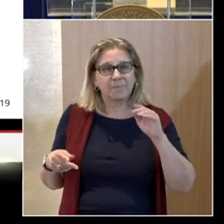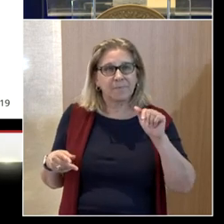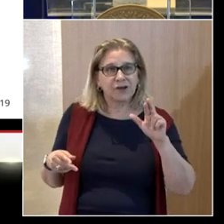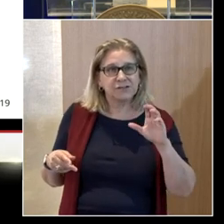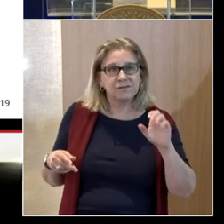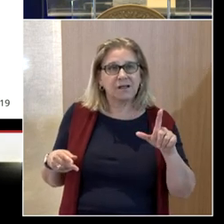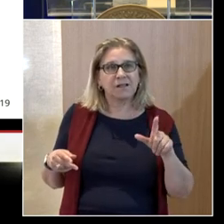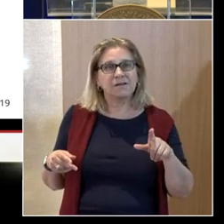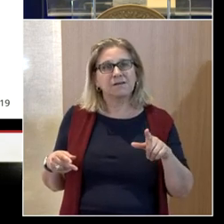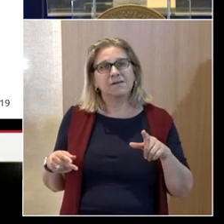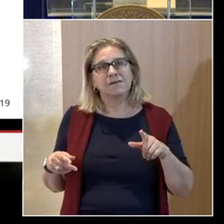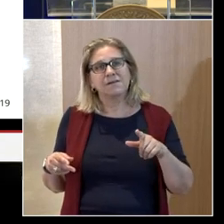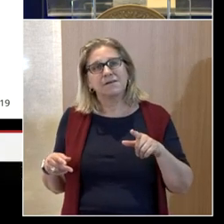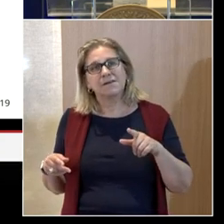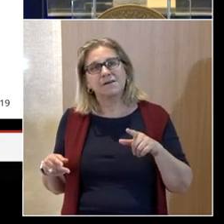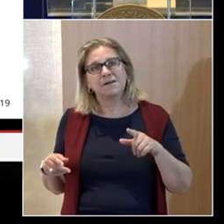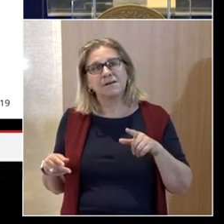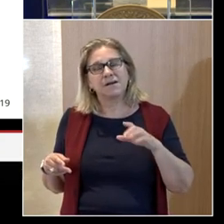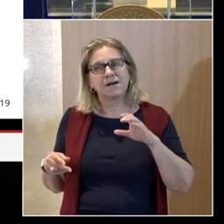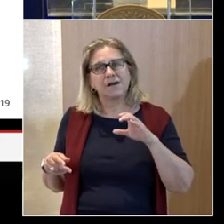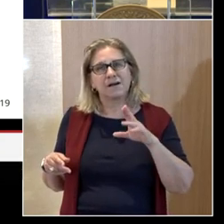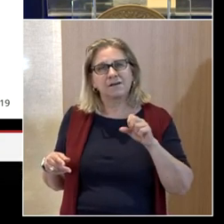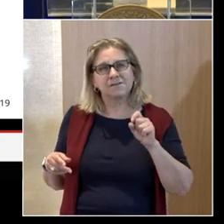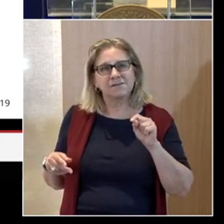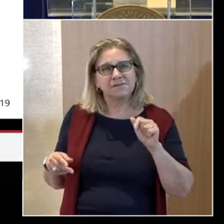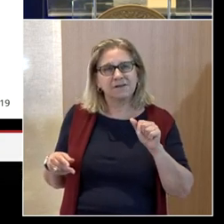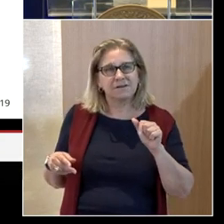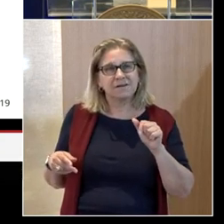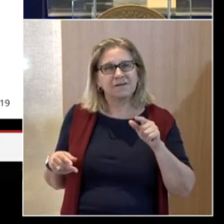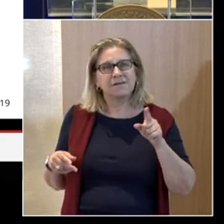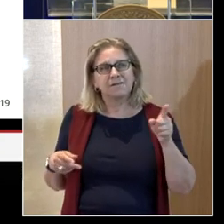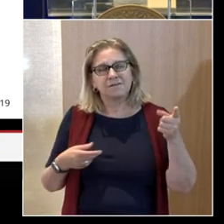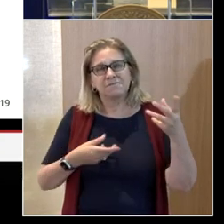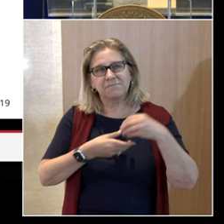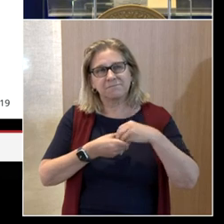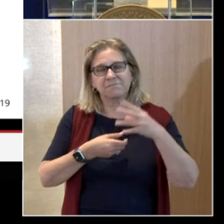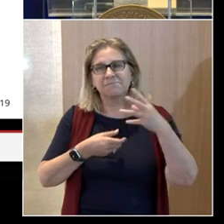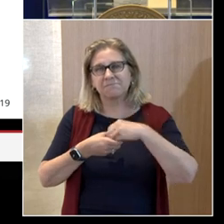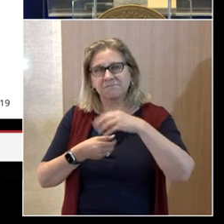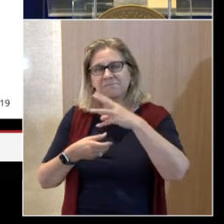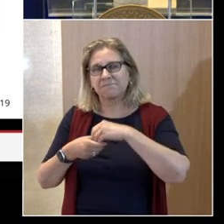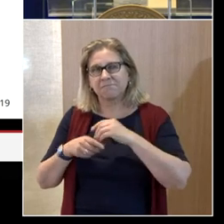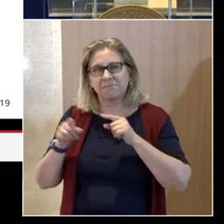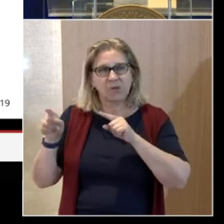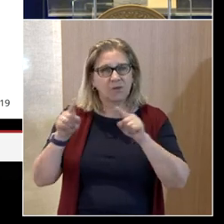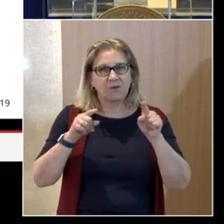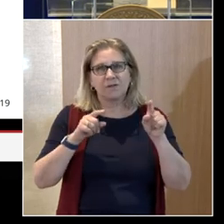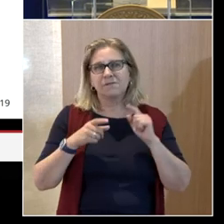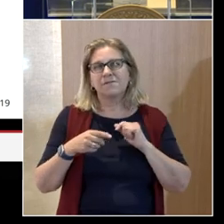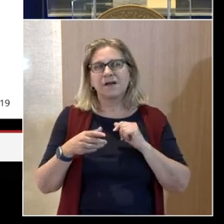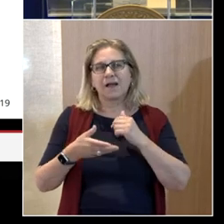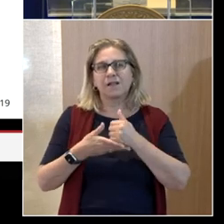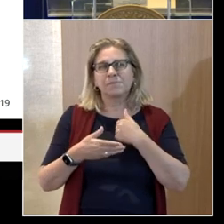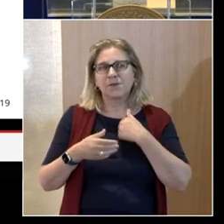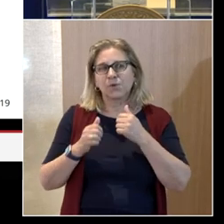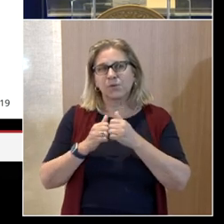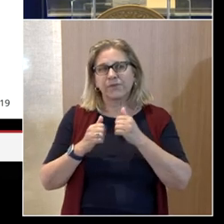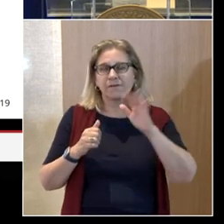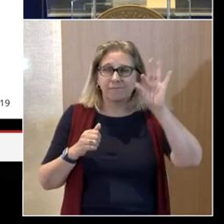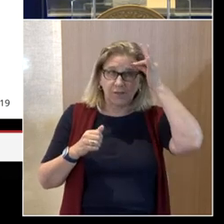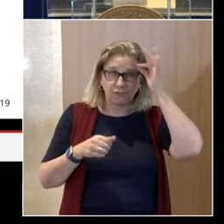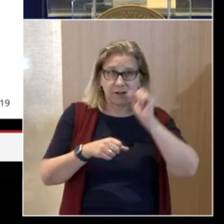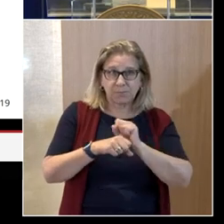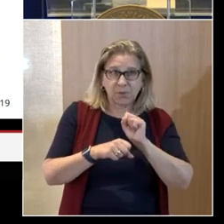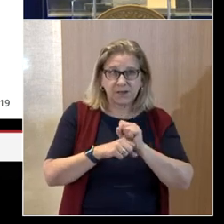initiative is another critical piece of this, and also how you can help us work with federal employers and think about the parks and the National Park Service.